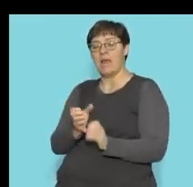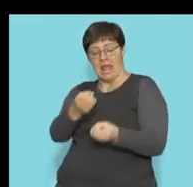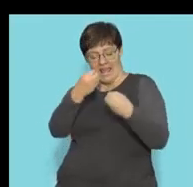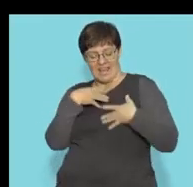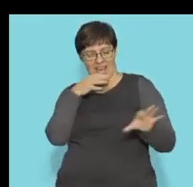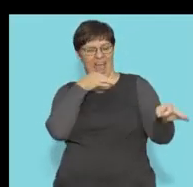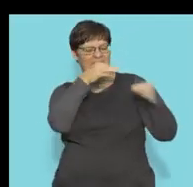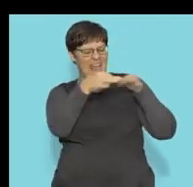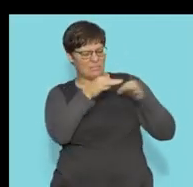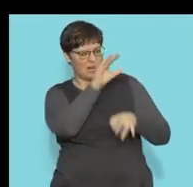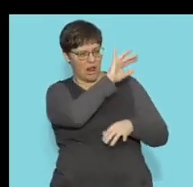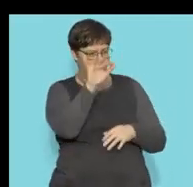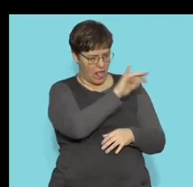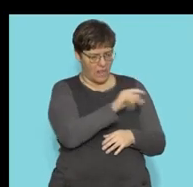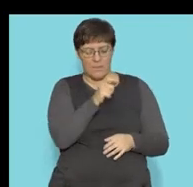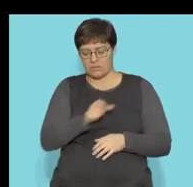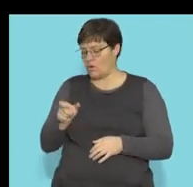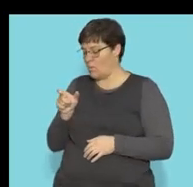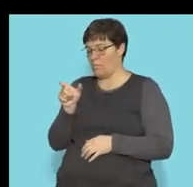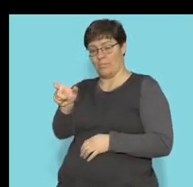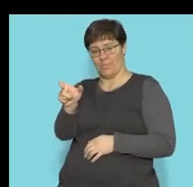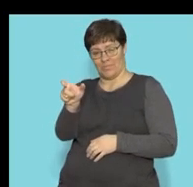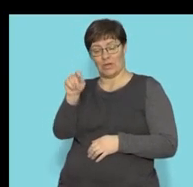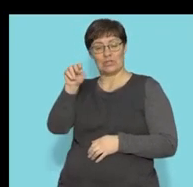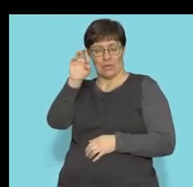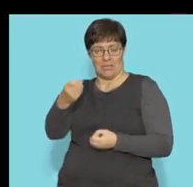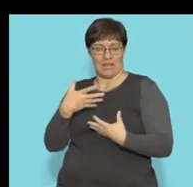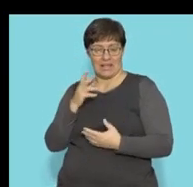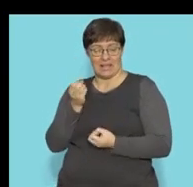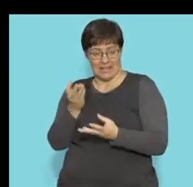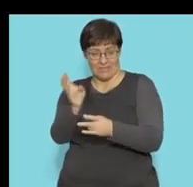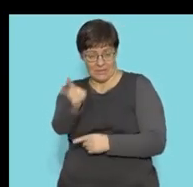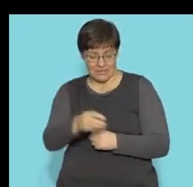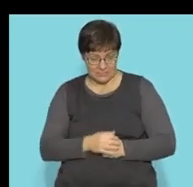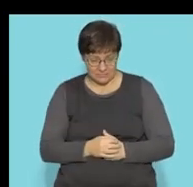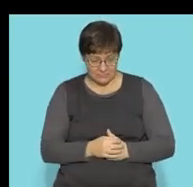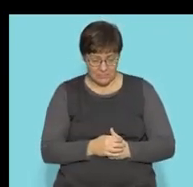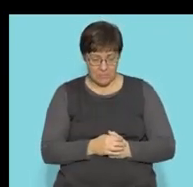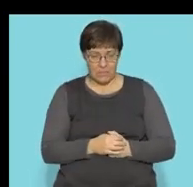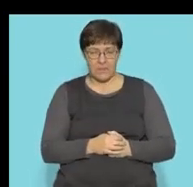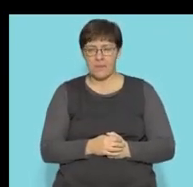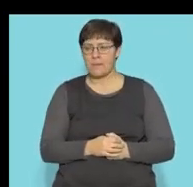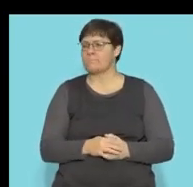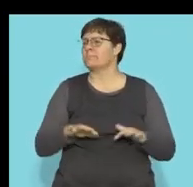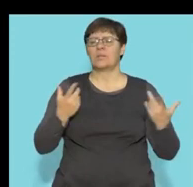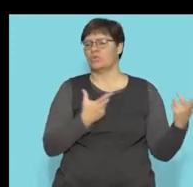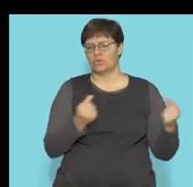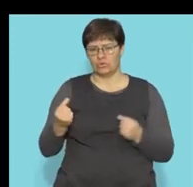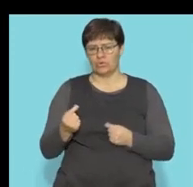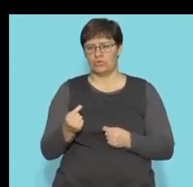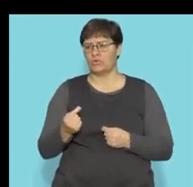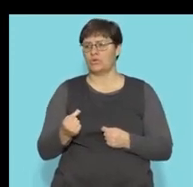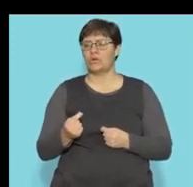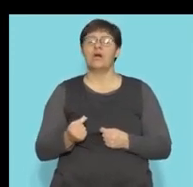provided and you provide the term. How to tackle these? Well, we're going to move away from